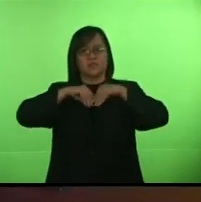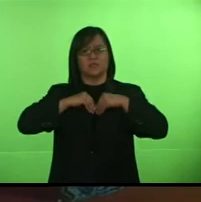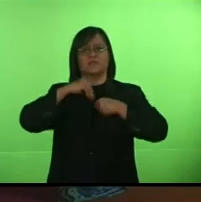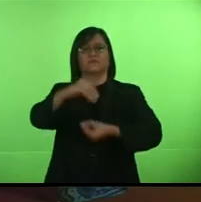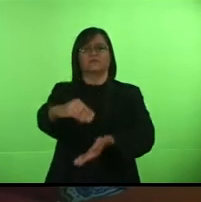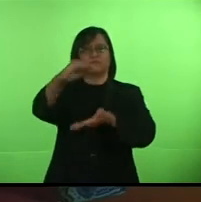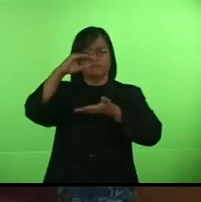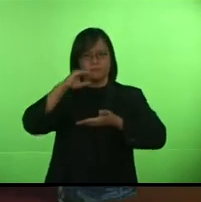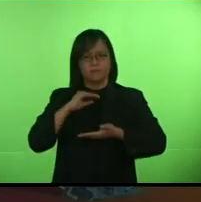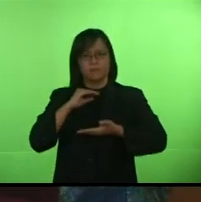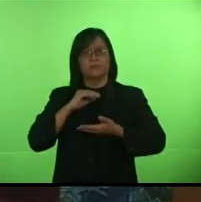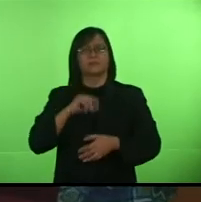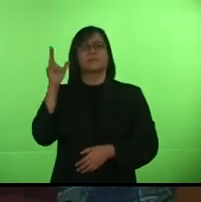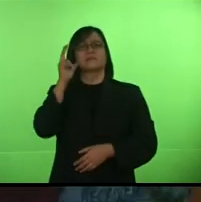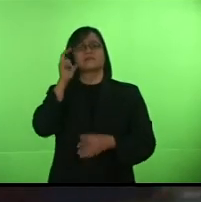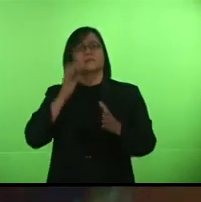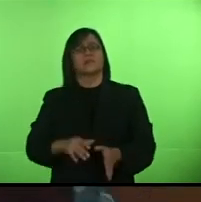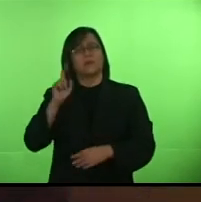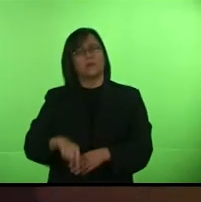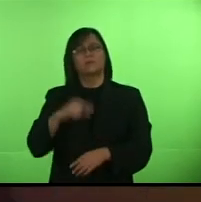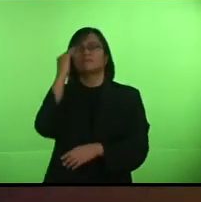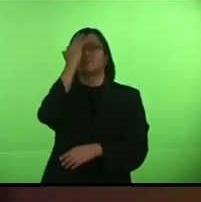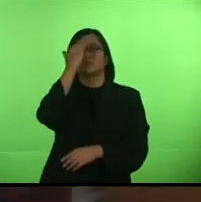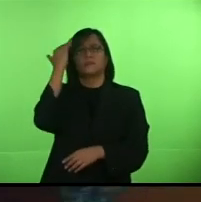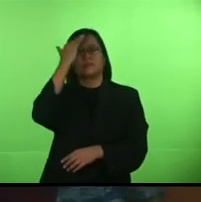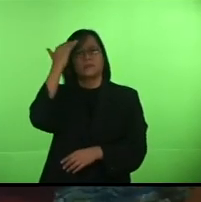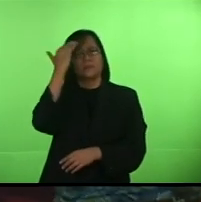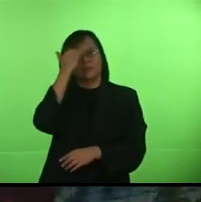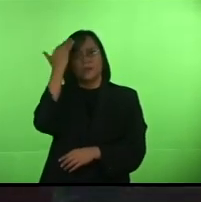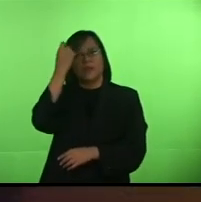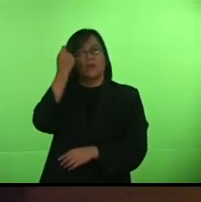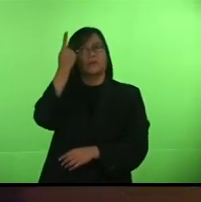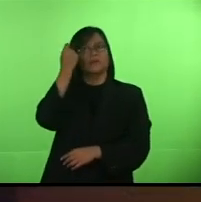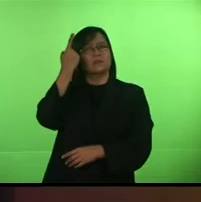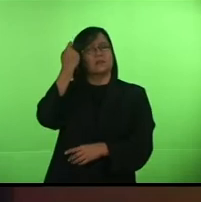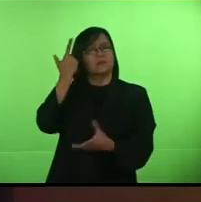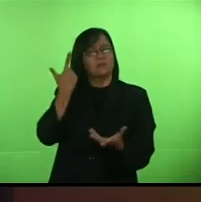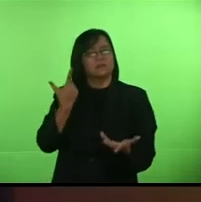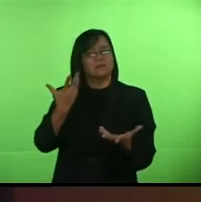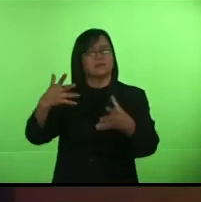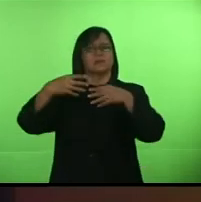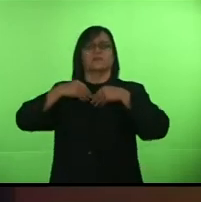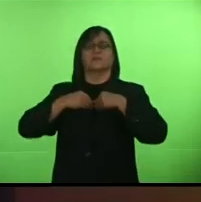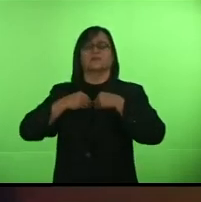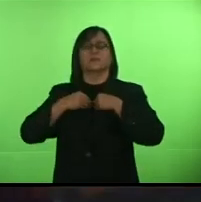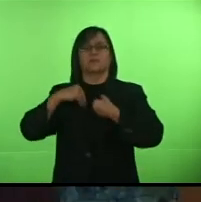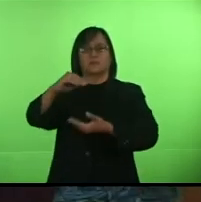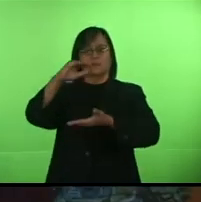the receiver receives a message, then the listener will have to understand and interpret the